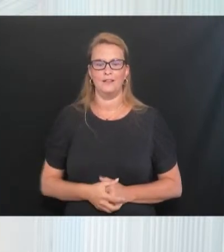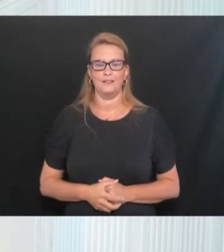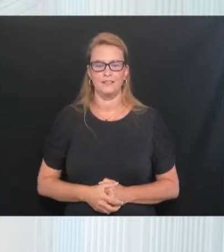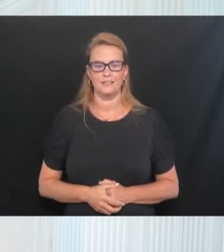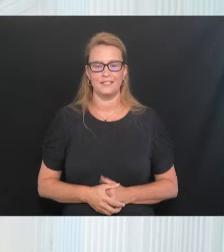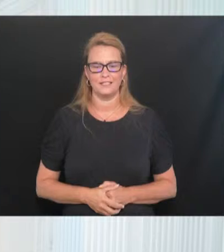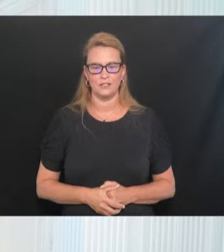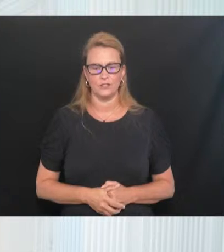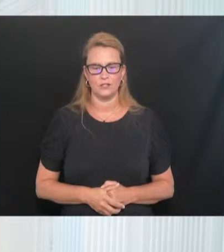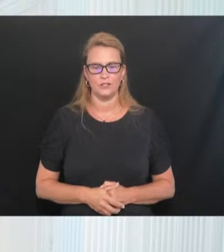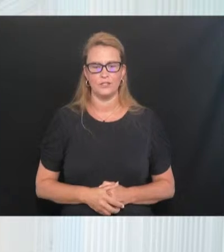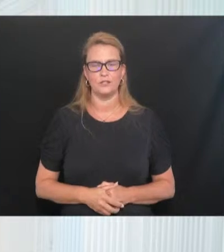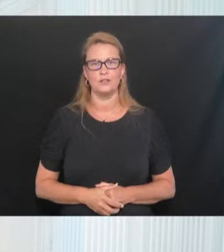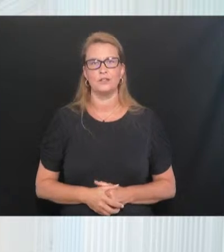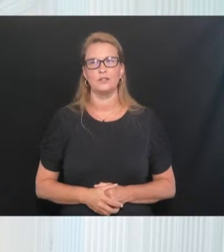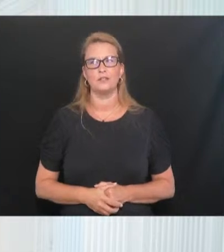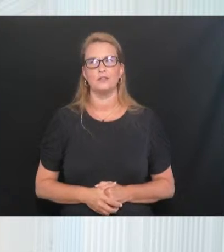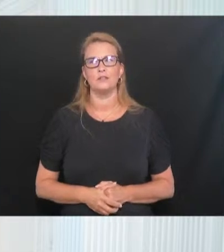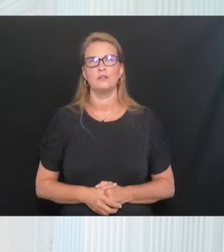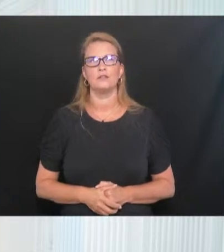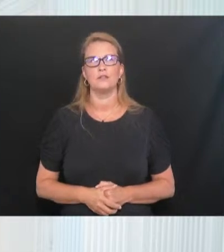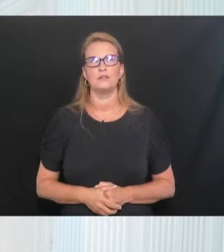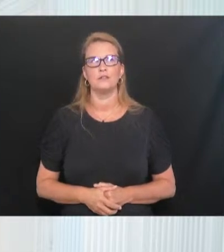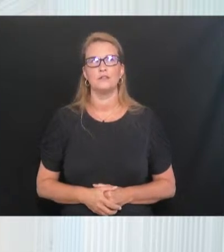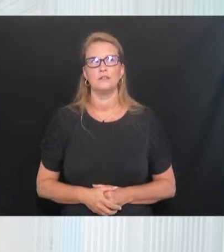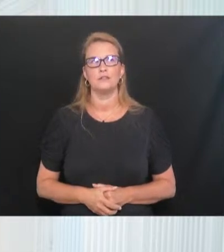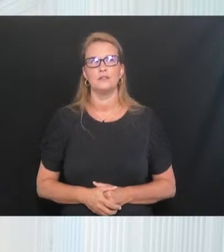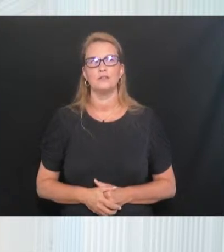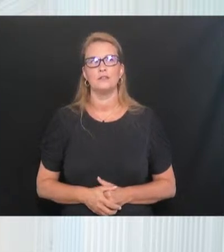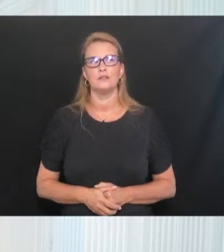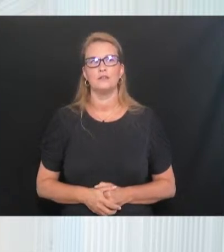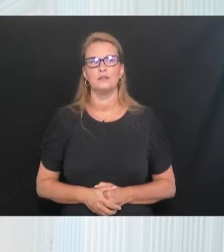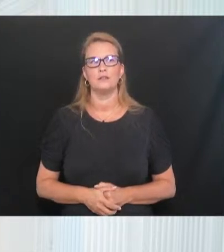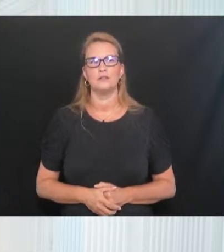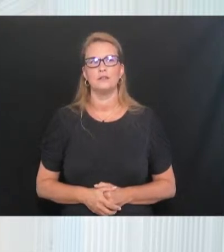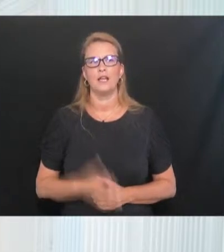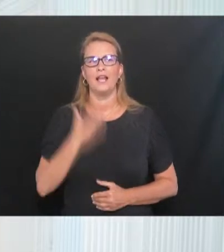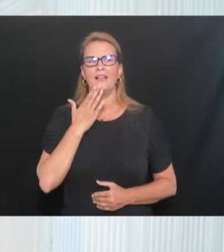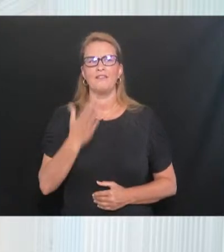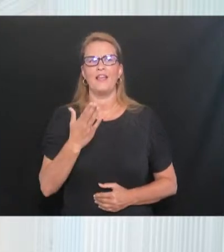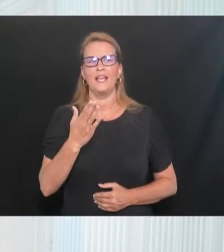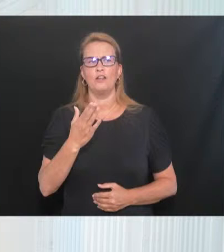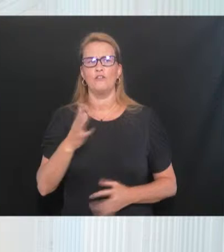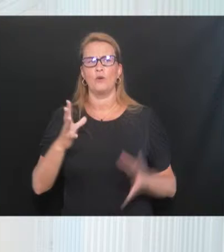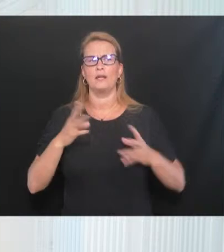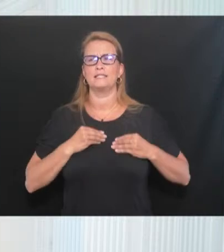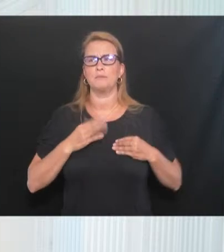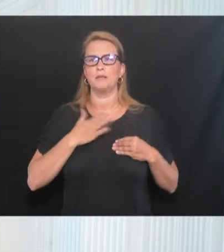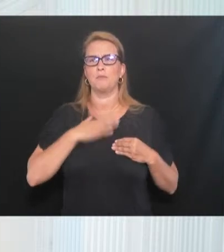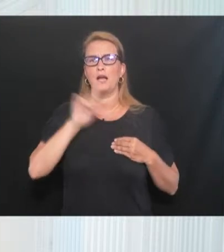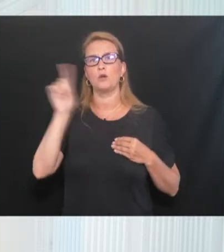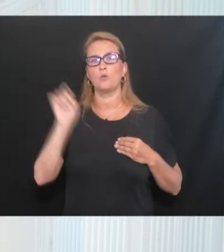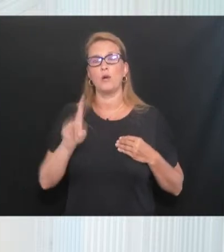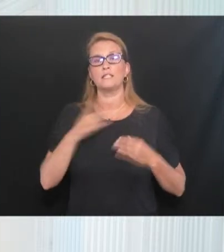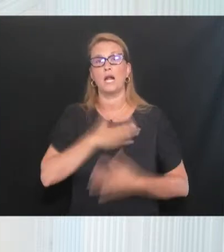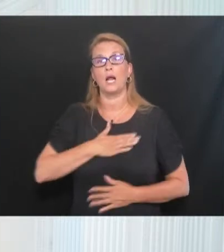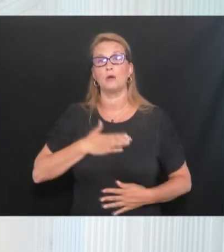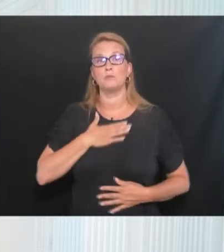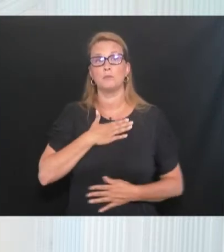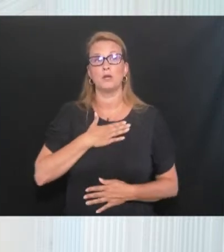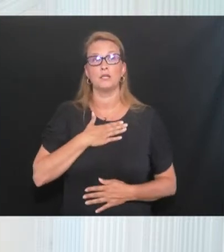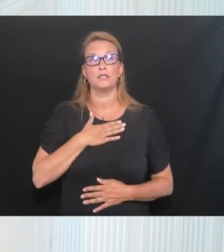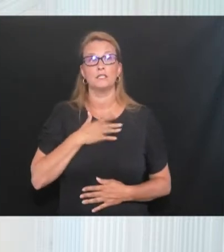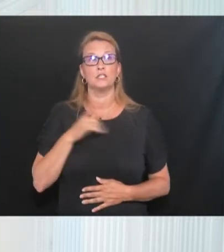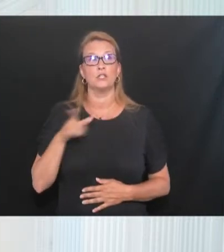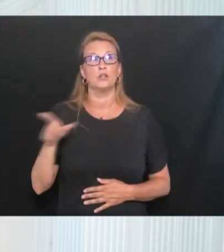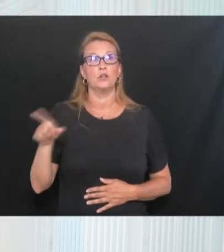Governor, thanks for taking this. It's been a while since we've had a question. I appreciate you saying we're doing all